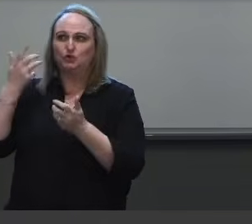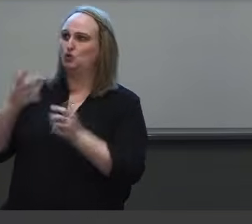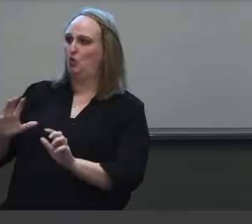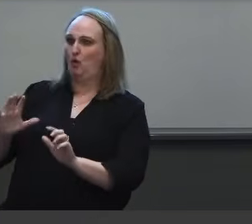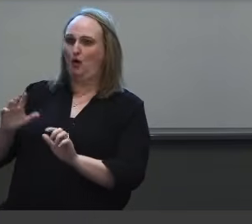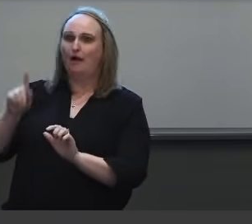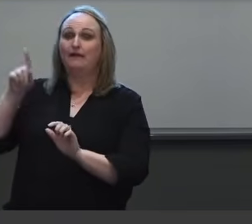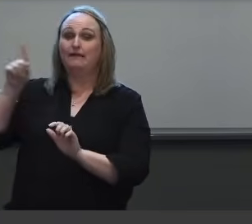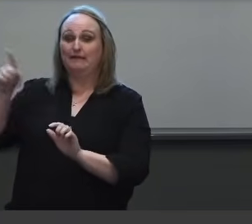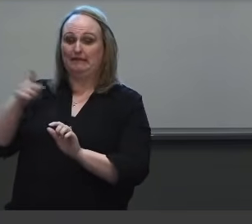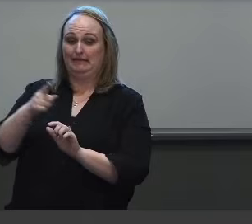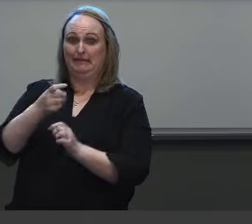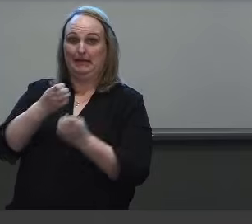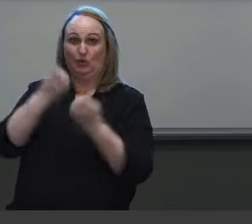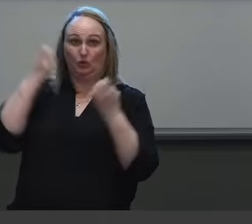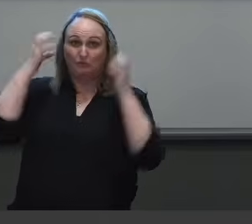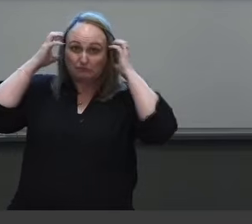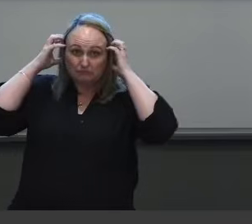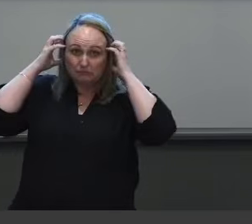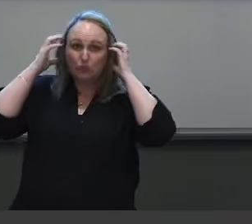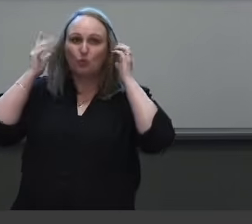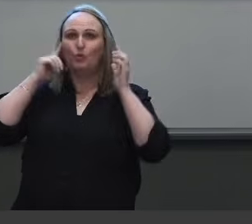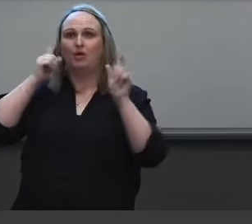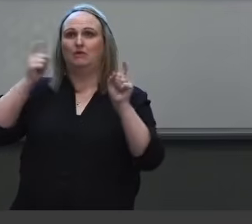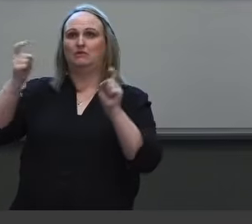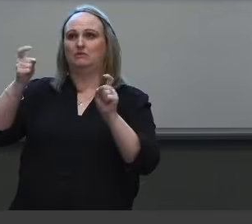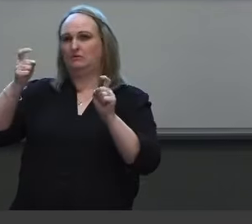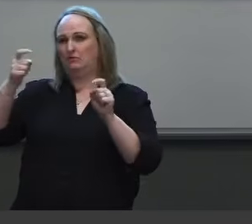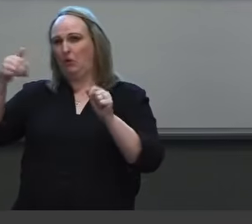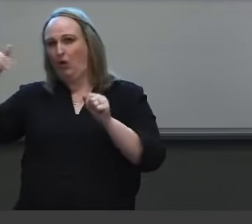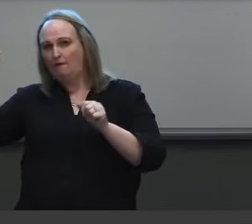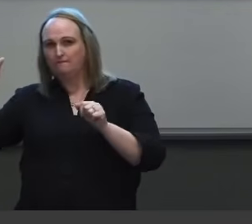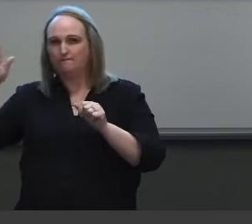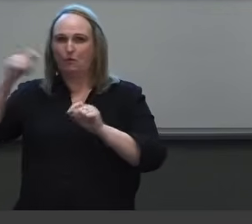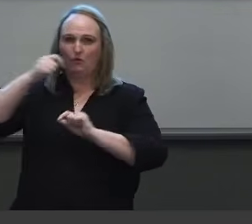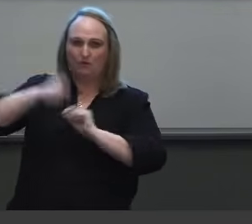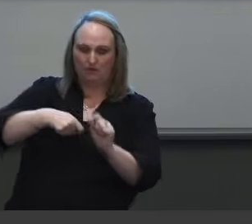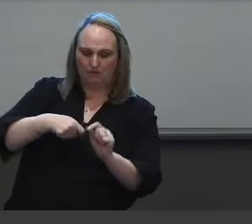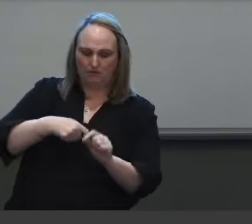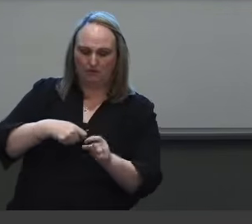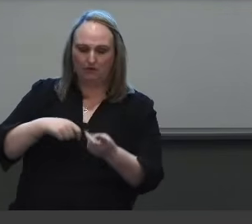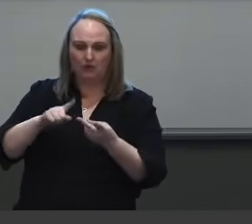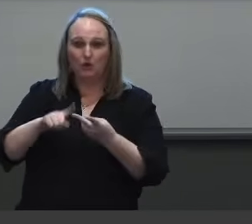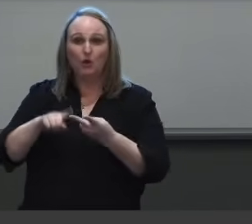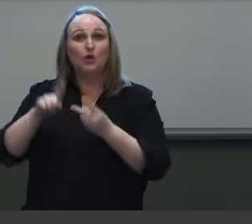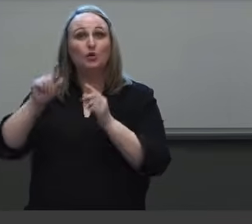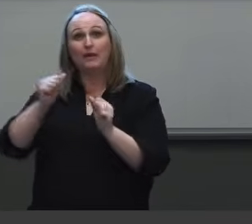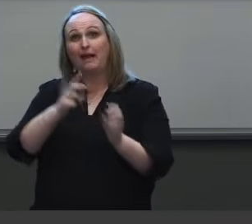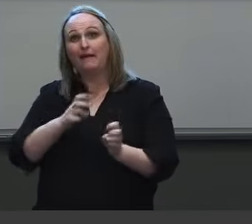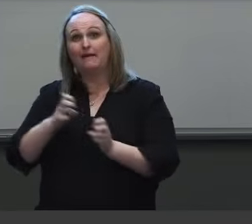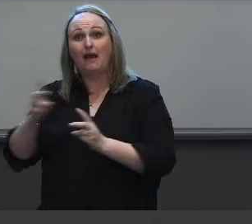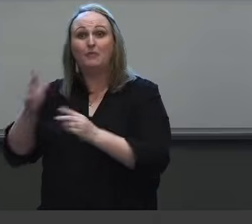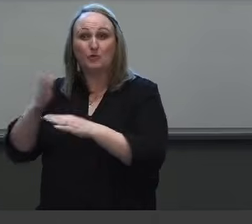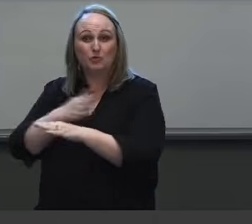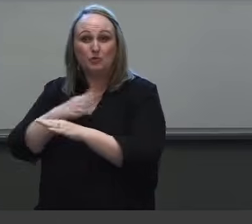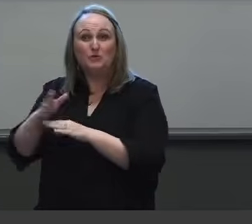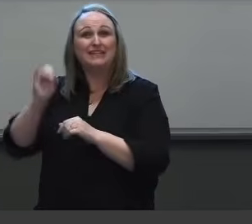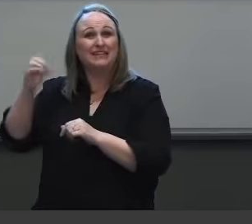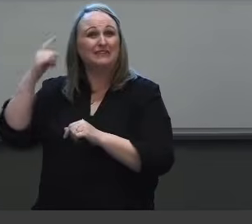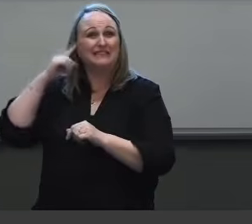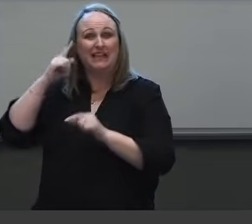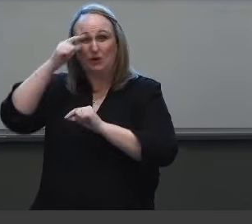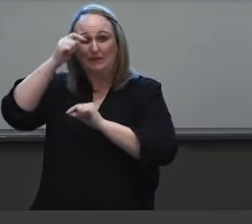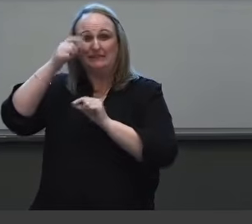device to manage. They can also upload their preferred music for masking,